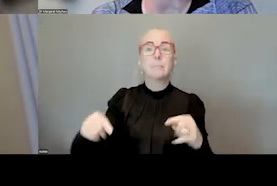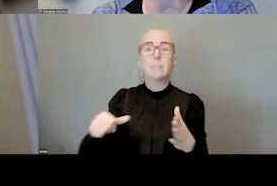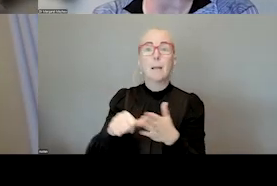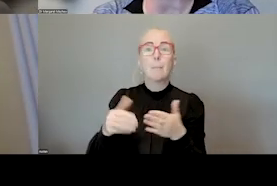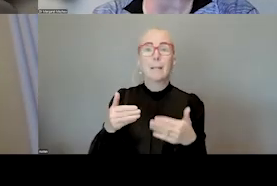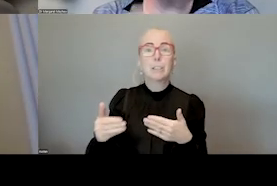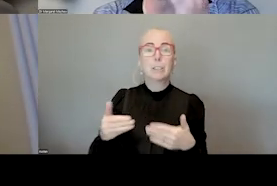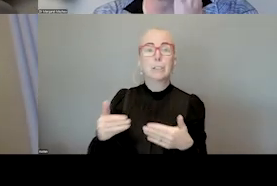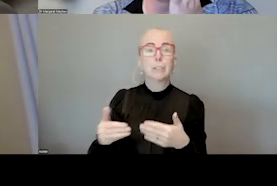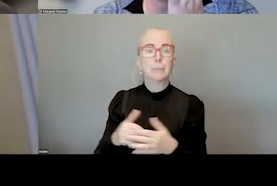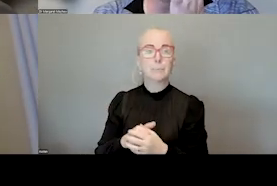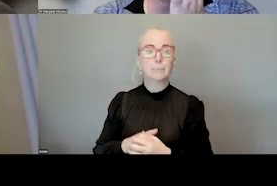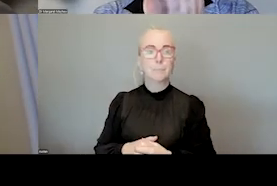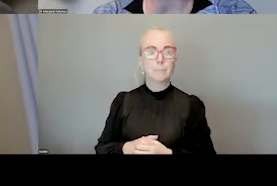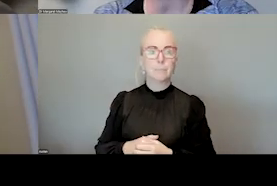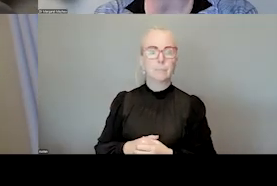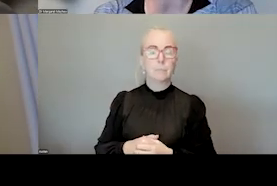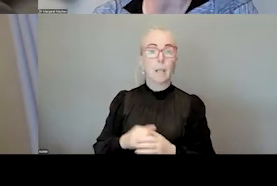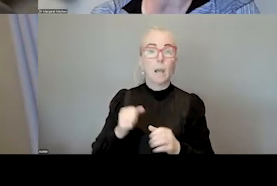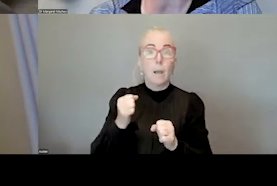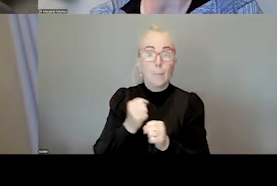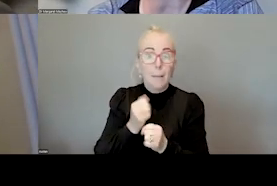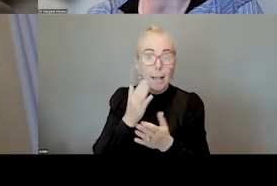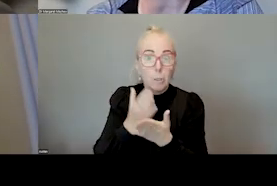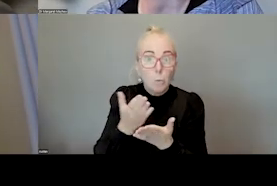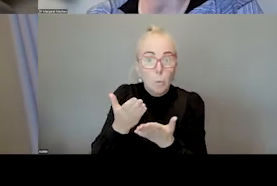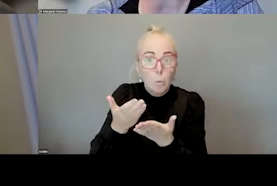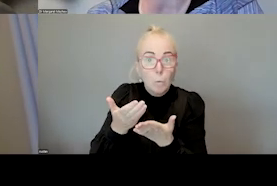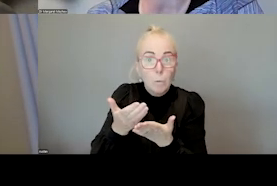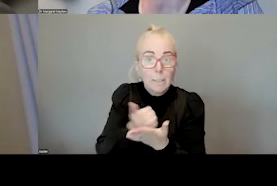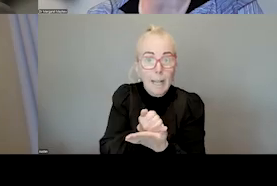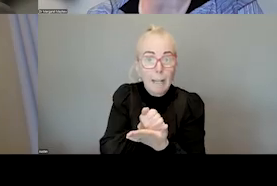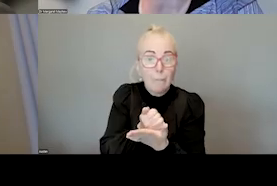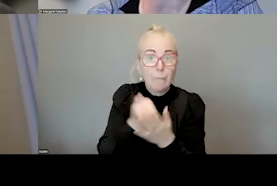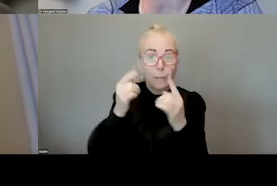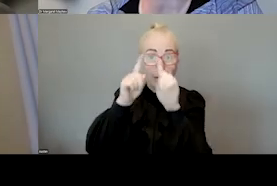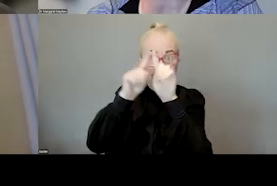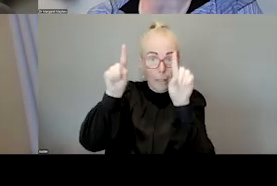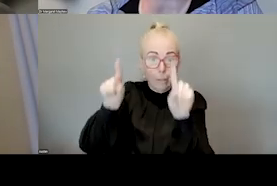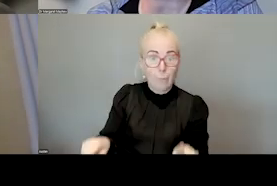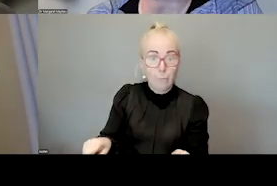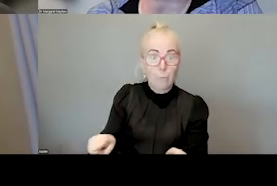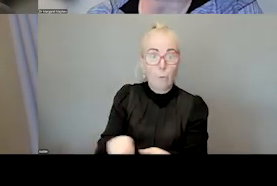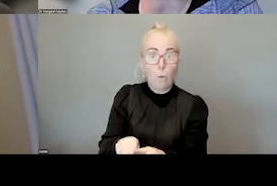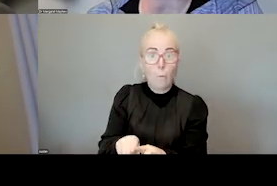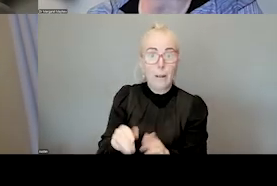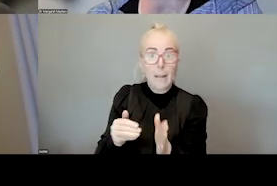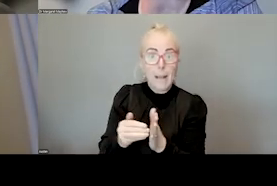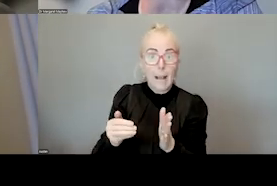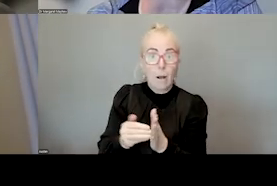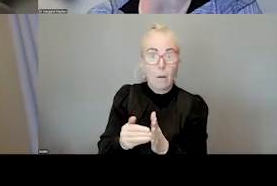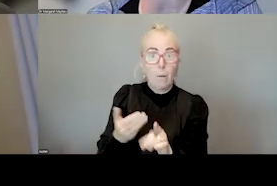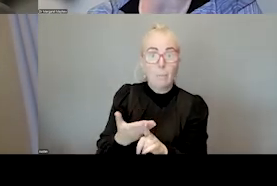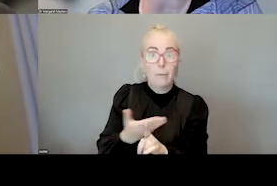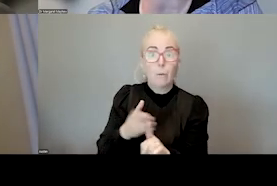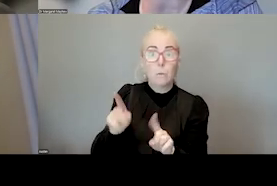here, big bold letters, please save this form before completing your budget. Mm, Once you have saved the application, the budget section will become